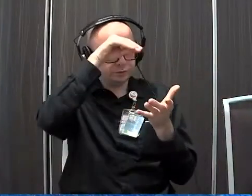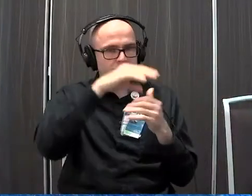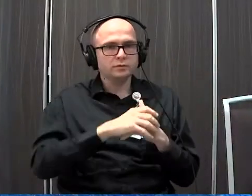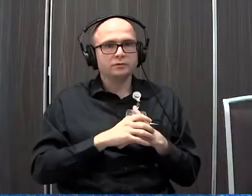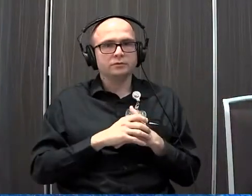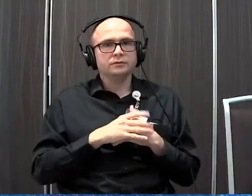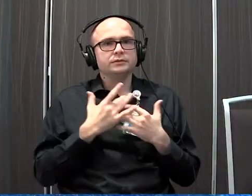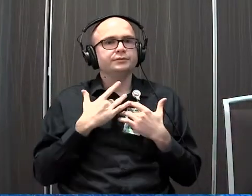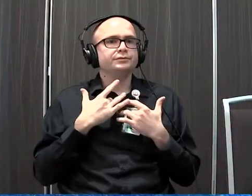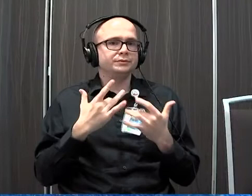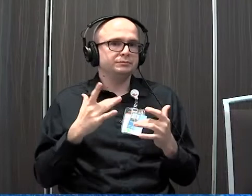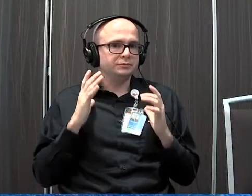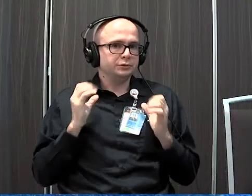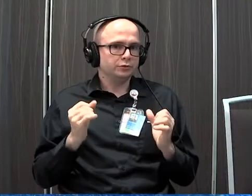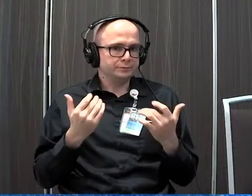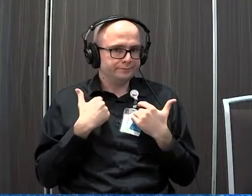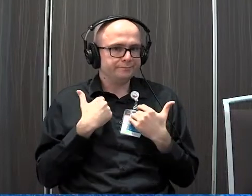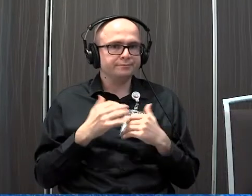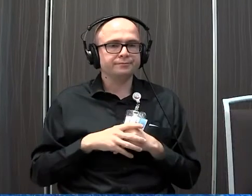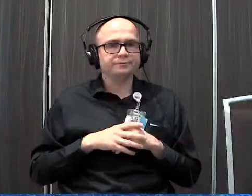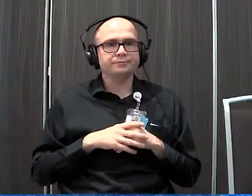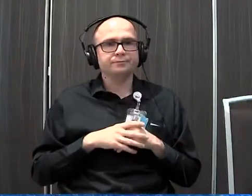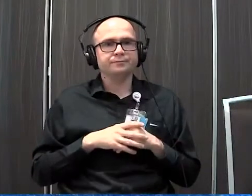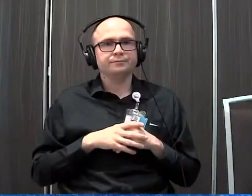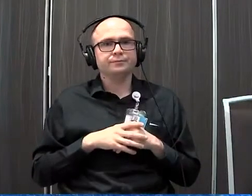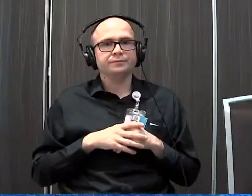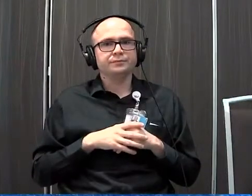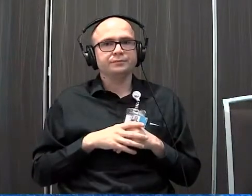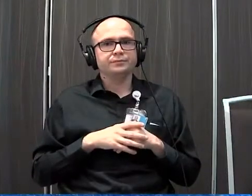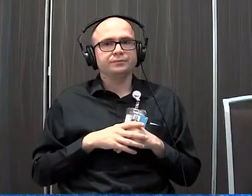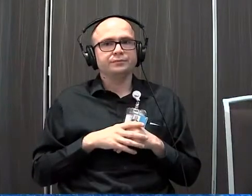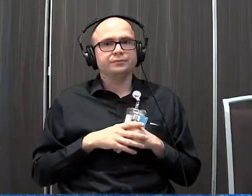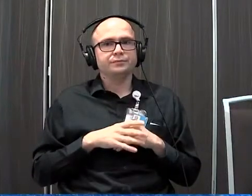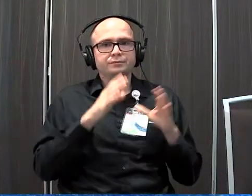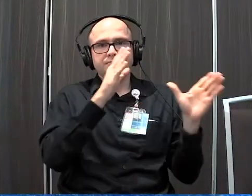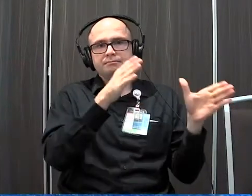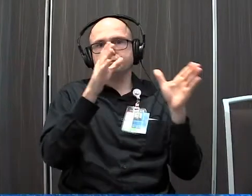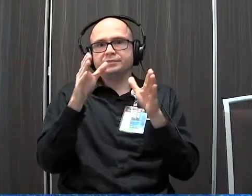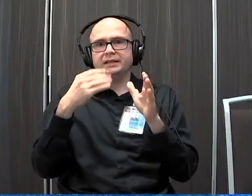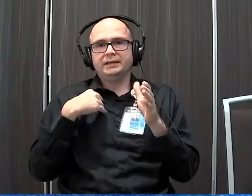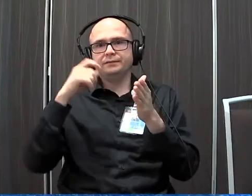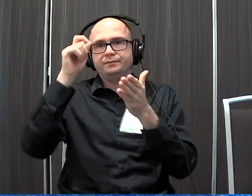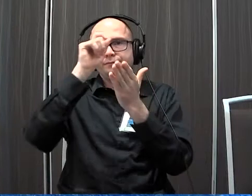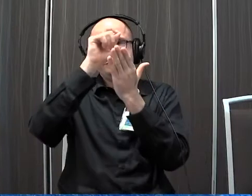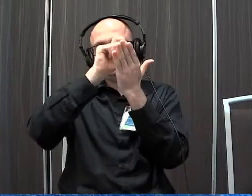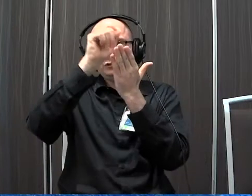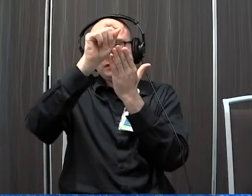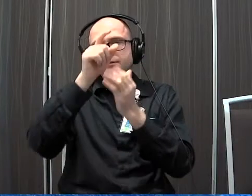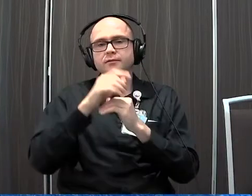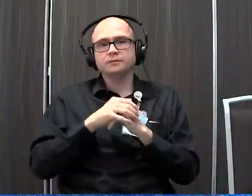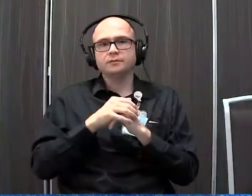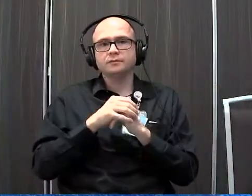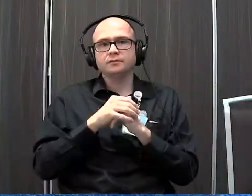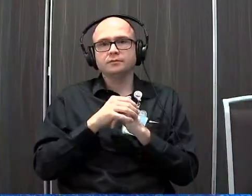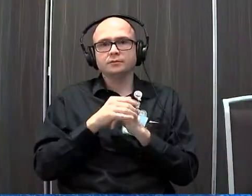charge typically present with. So right after that, we have a little check and a small column there. And the point